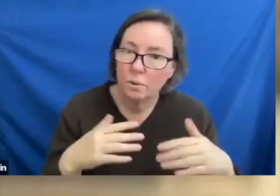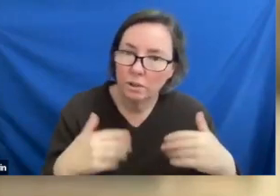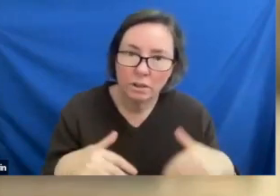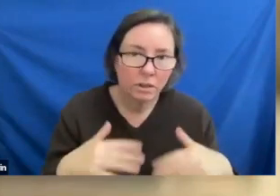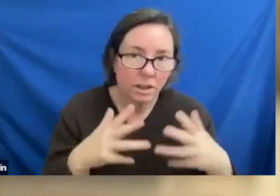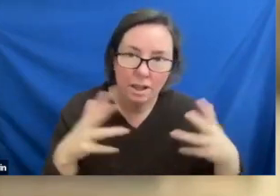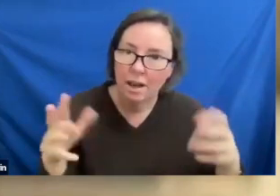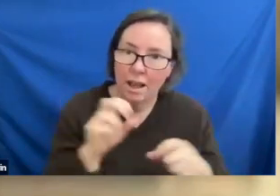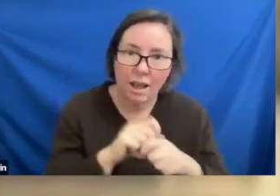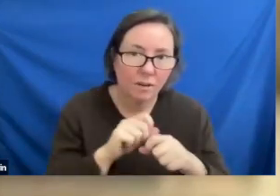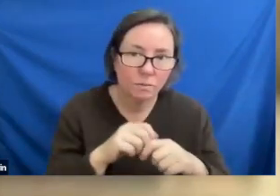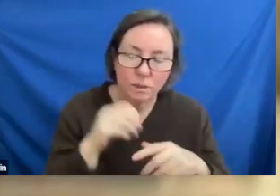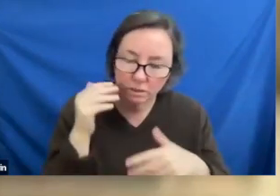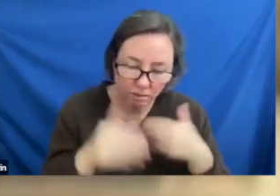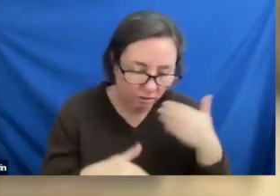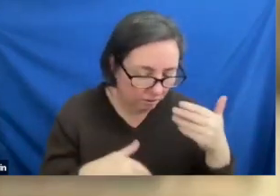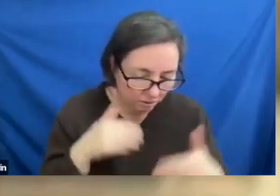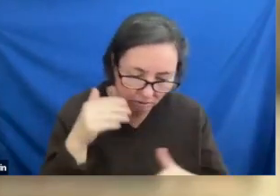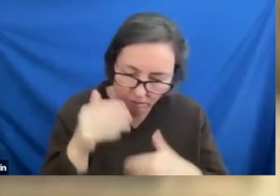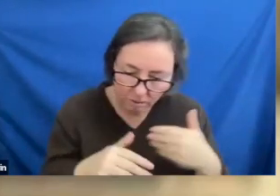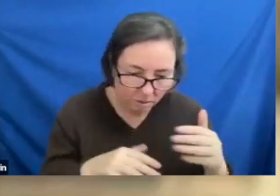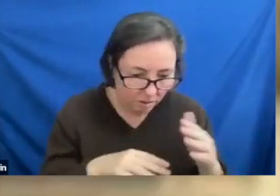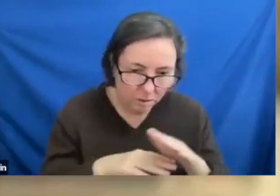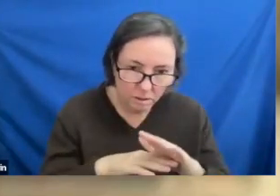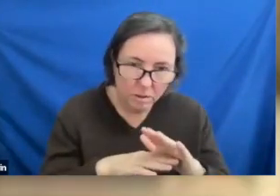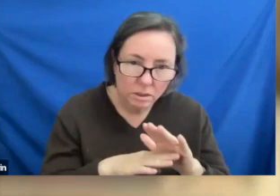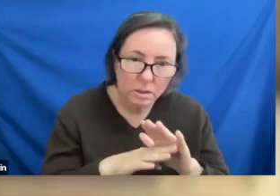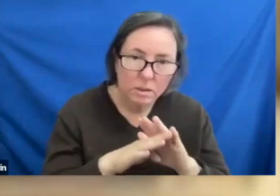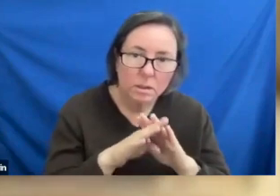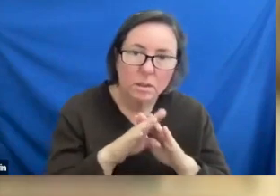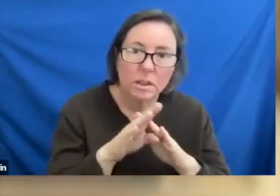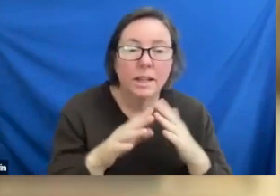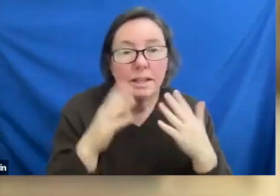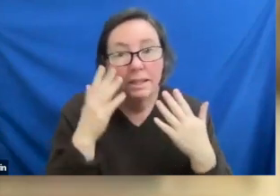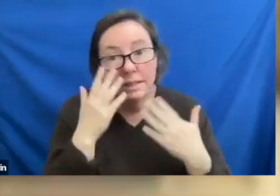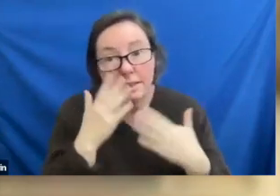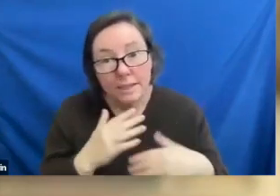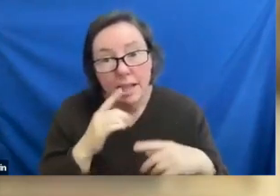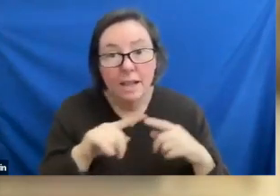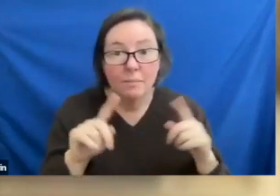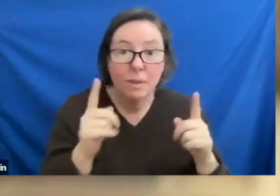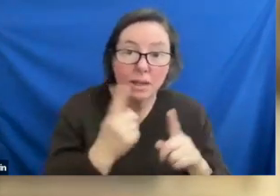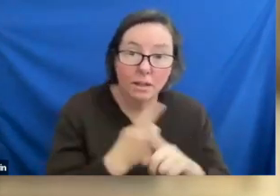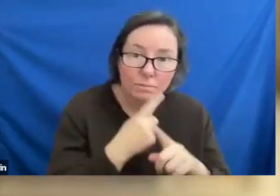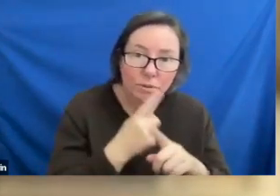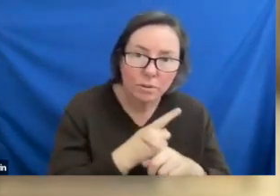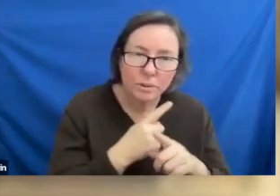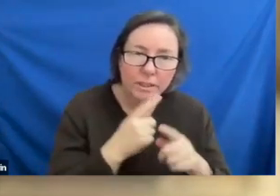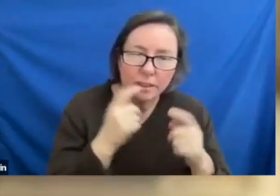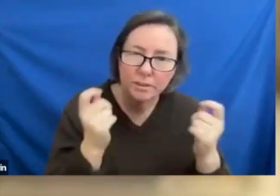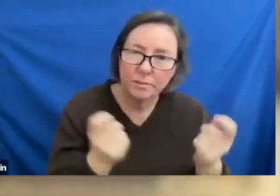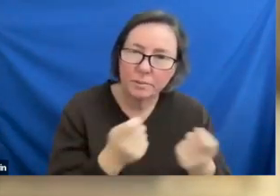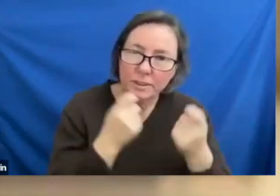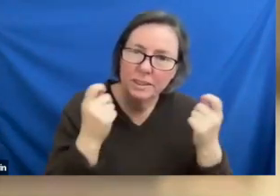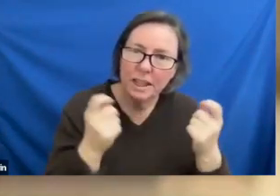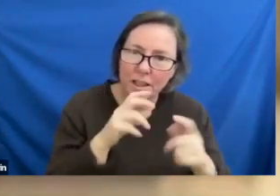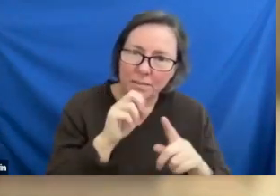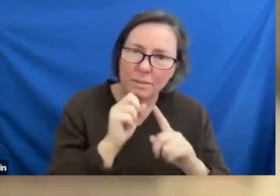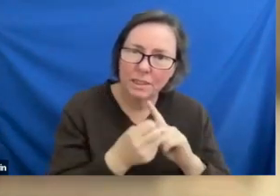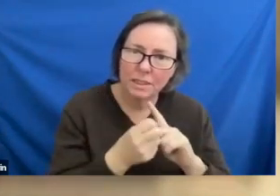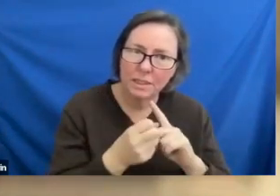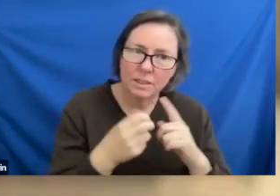I do think that it's sad but appropriate that we celebrate the situation